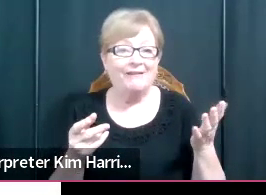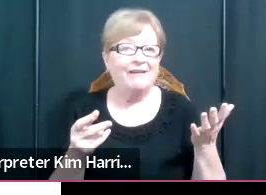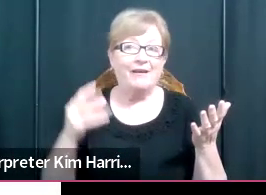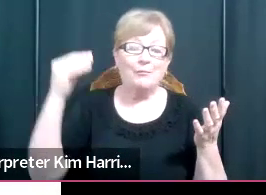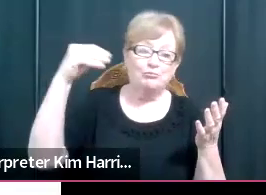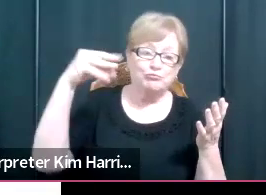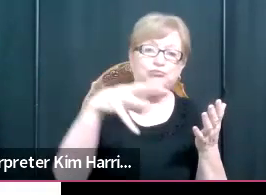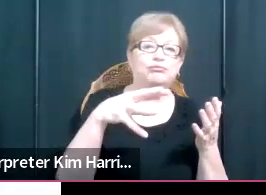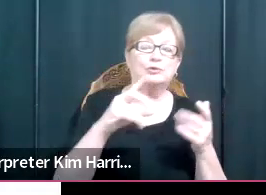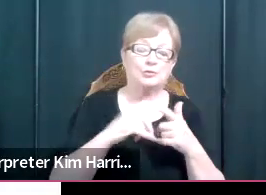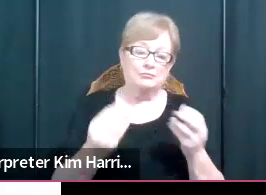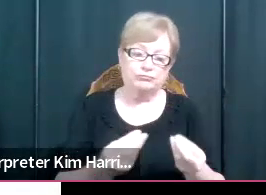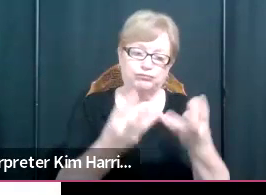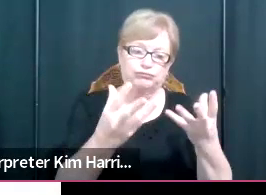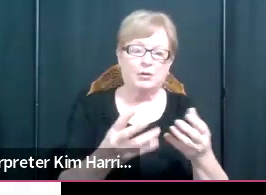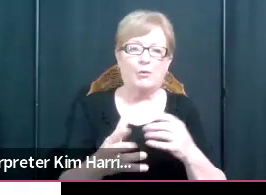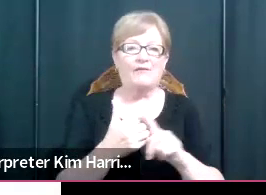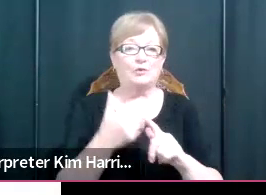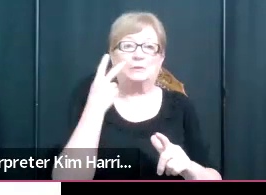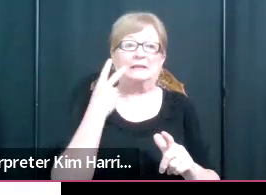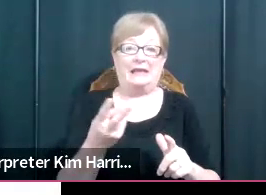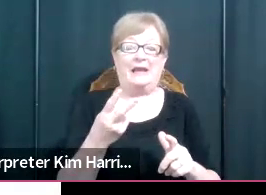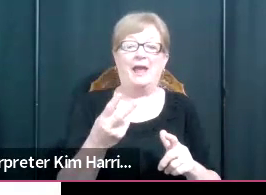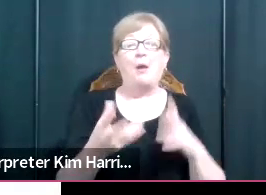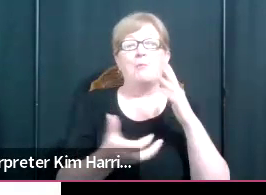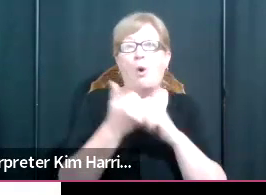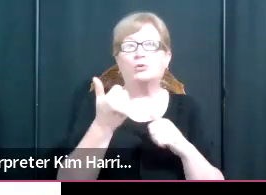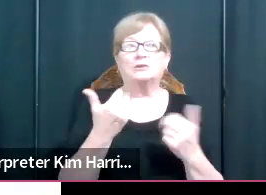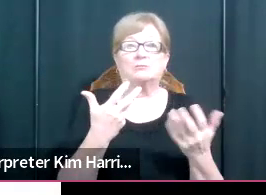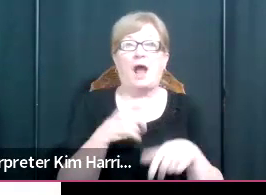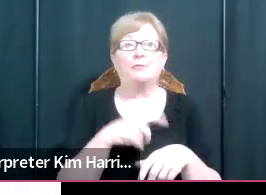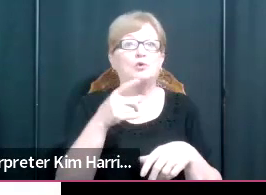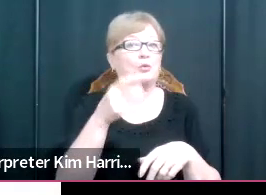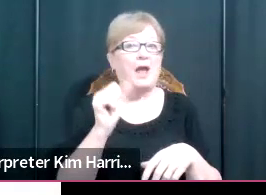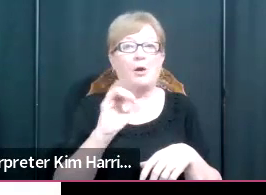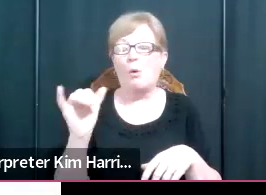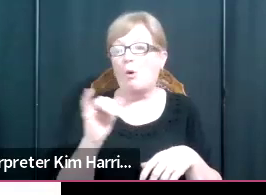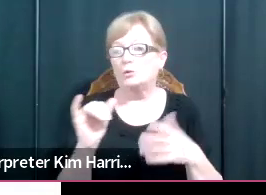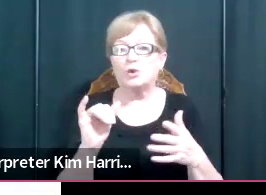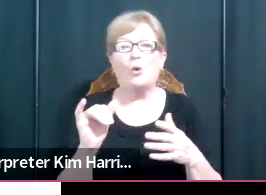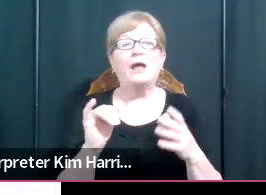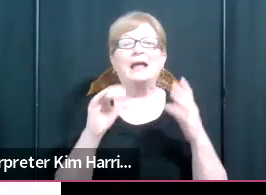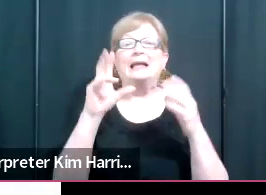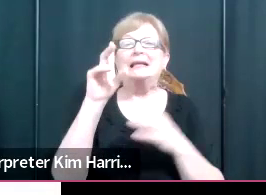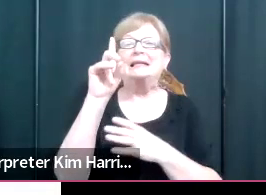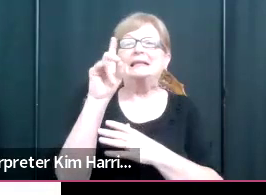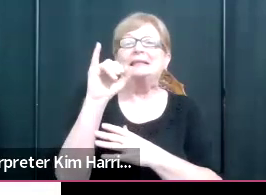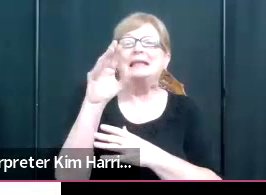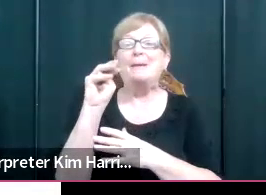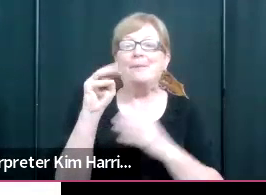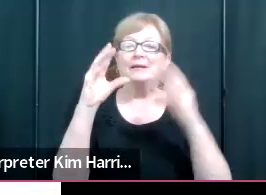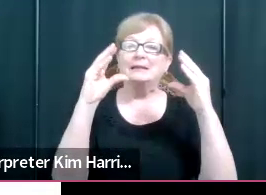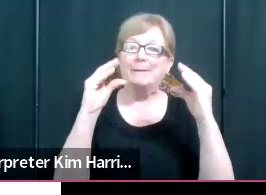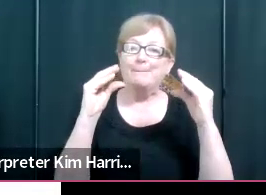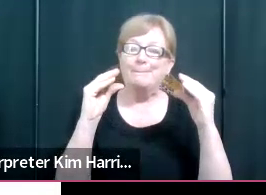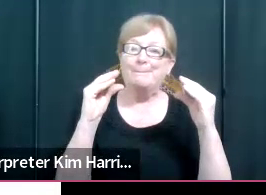able to interact that way and able to see them in most cases. You can also dim them if the full brightness is too